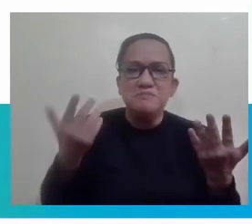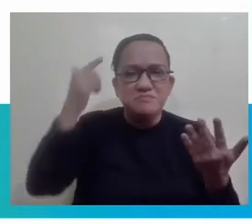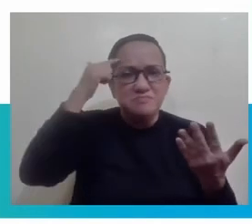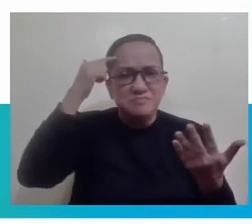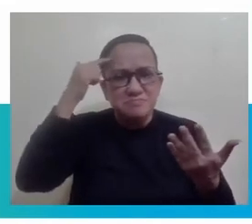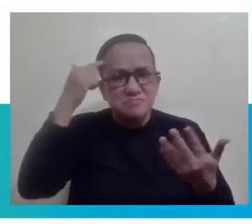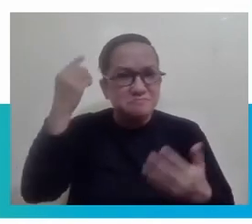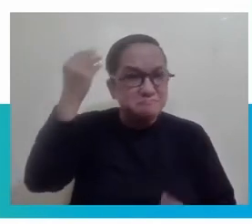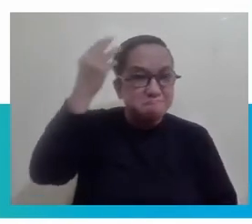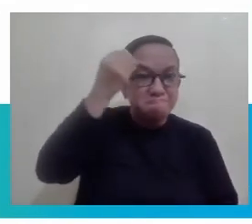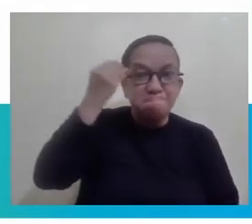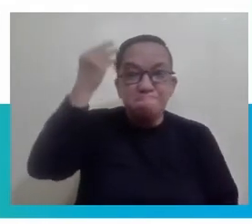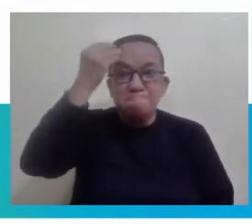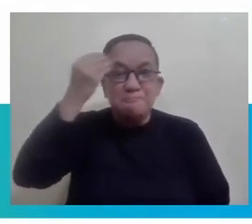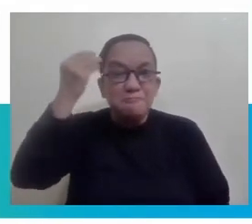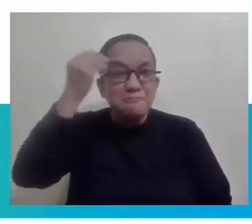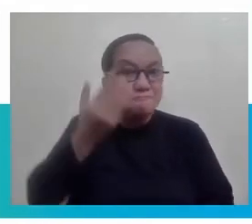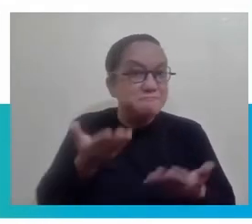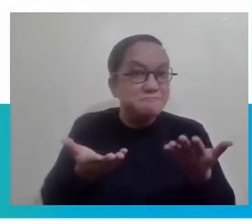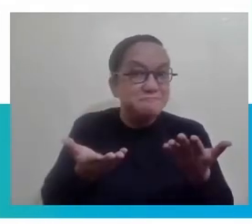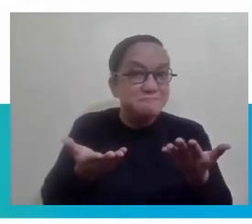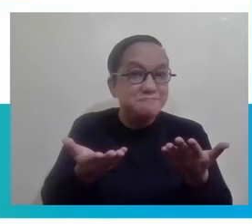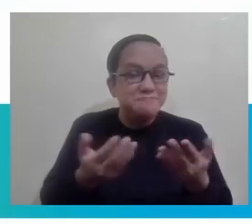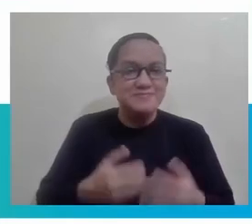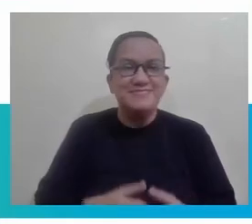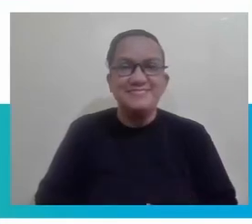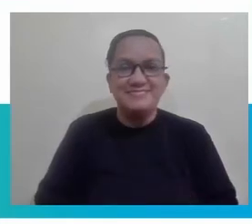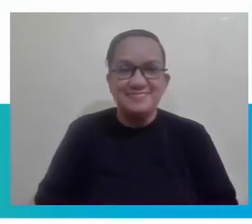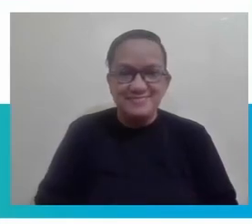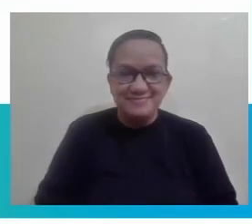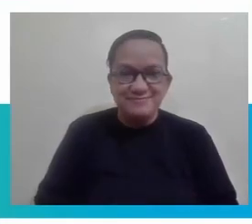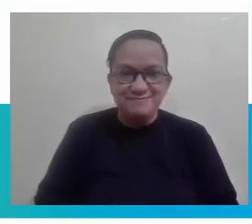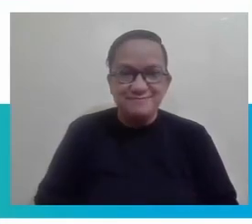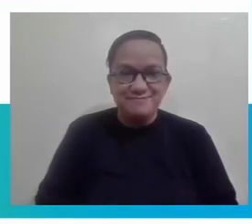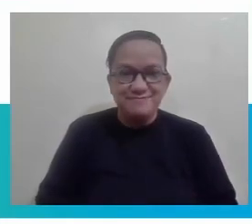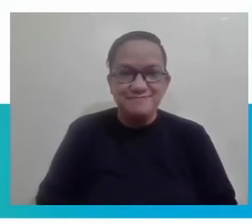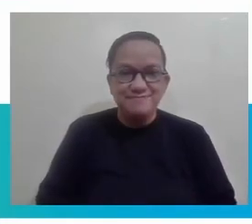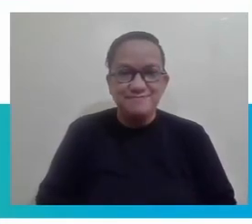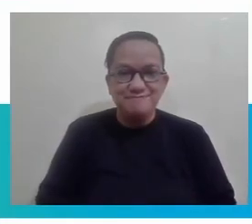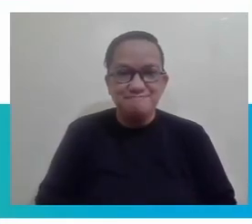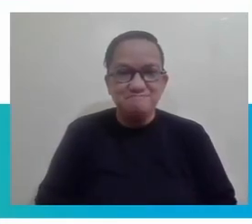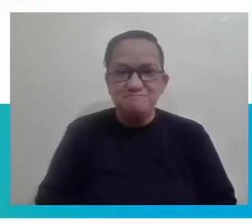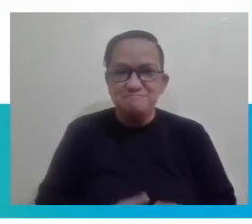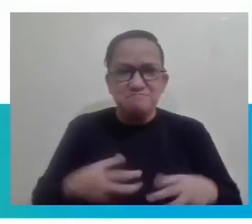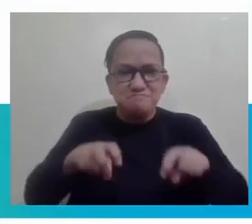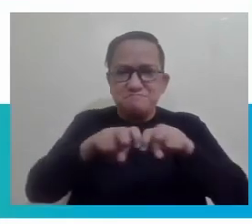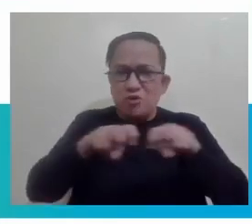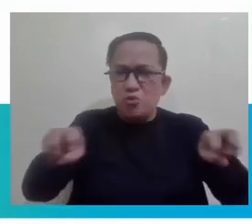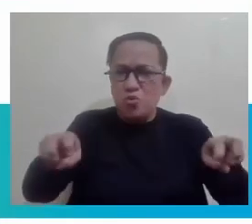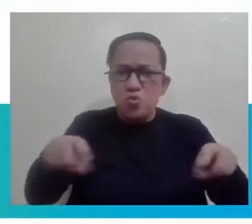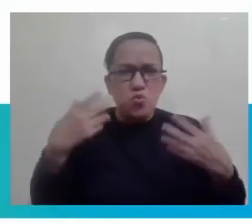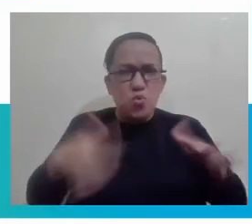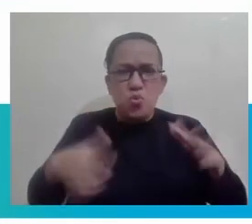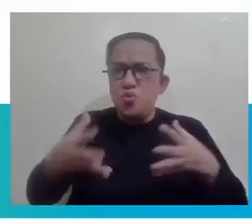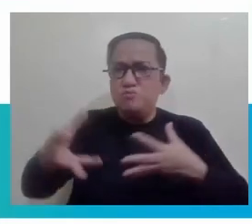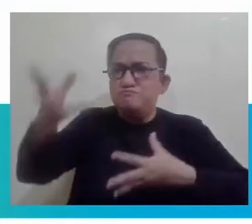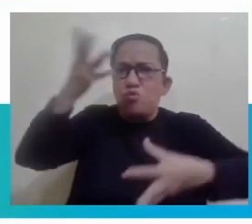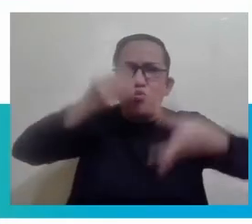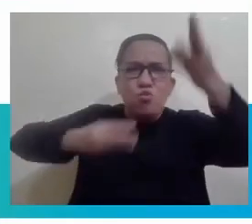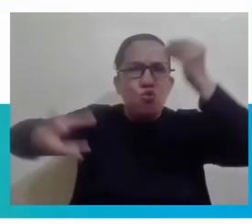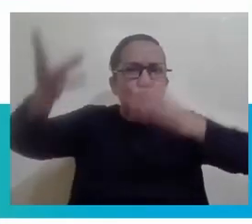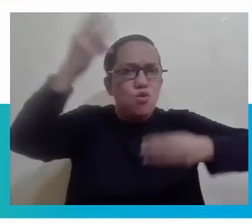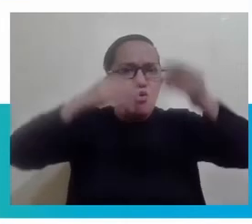It should be that I've actually been very much encouraged by what we've heard here today from the other panelists